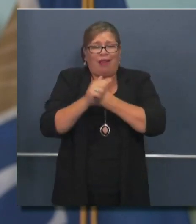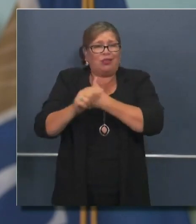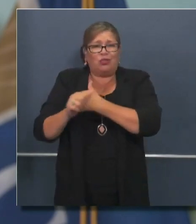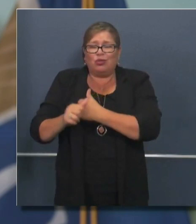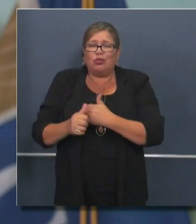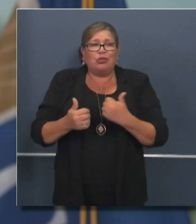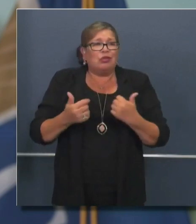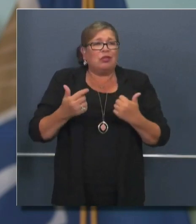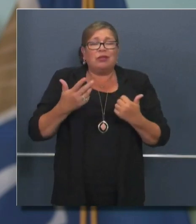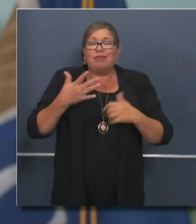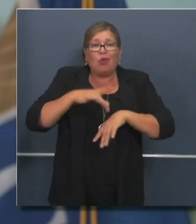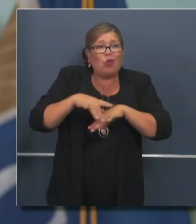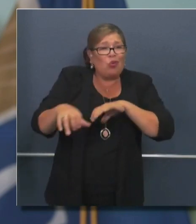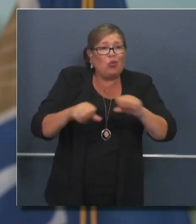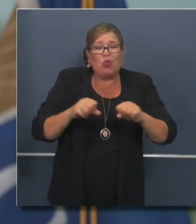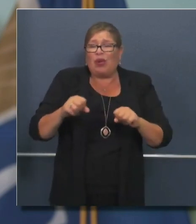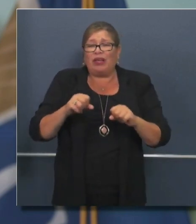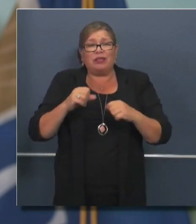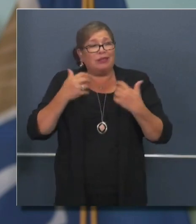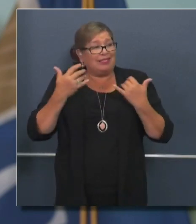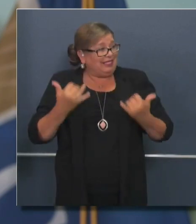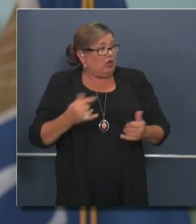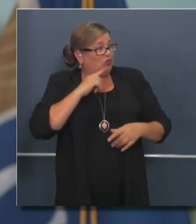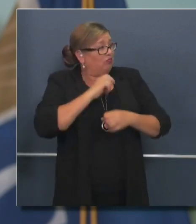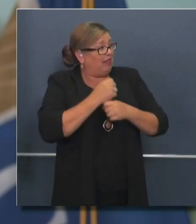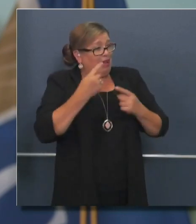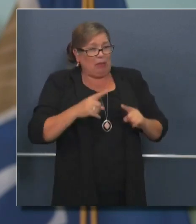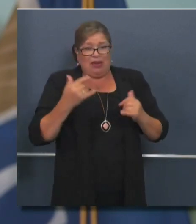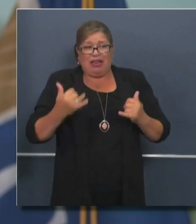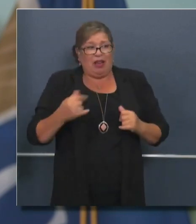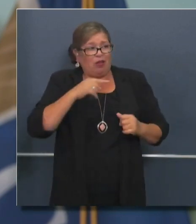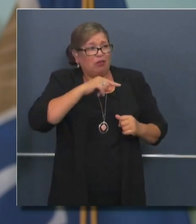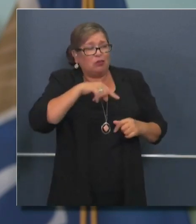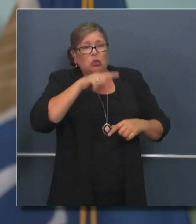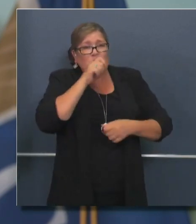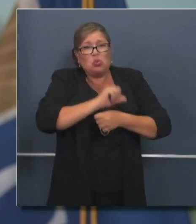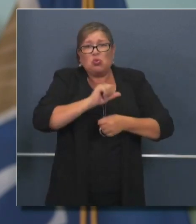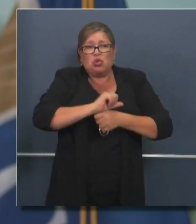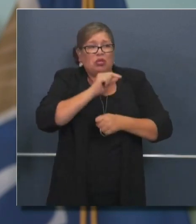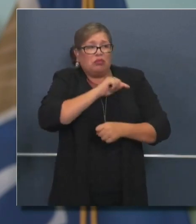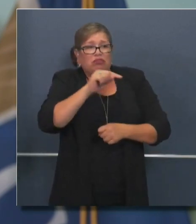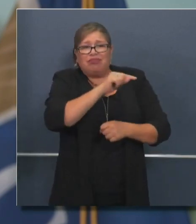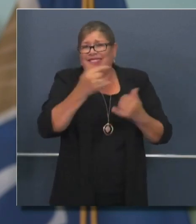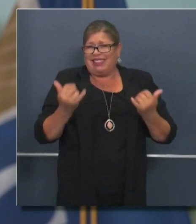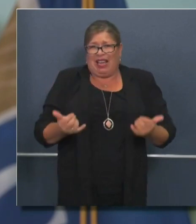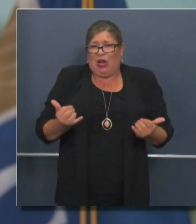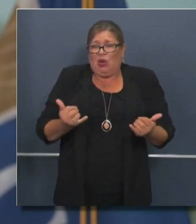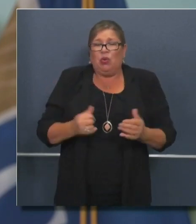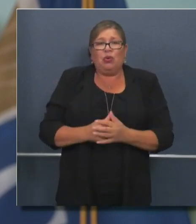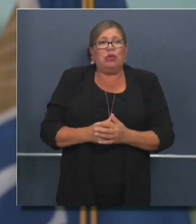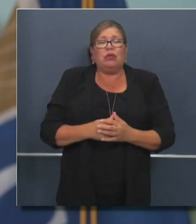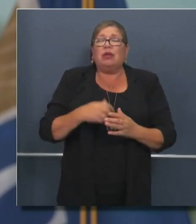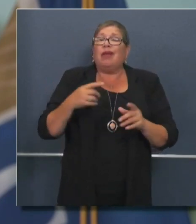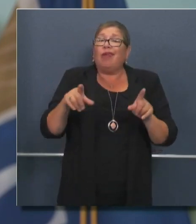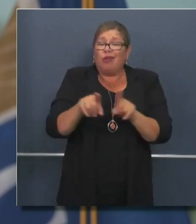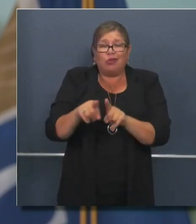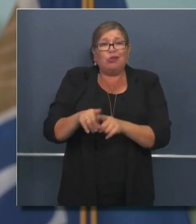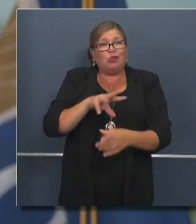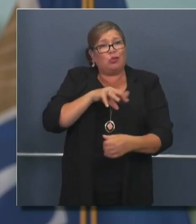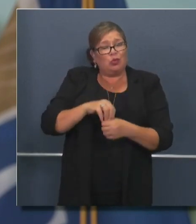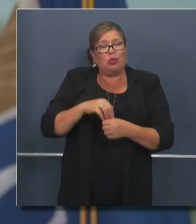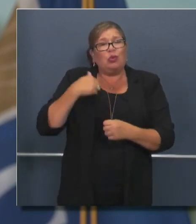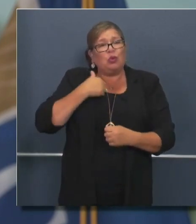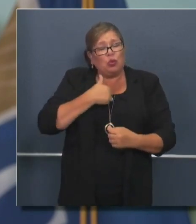with prospects of earthquakes. That work is happening literally behind me as we speak, including constant and never engagement